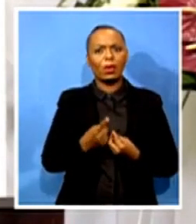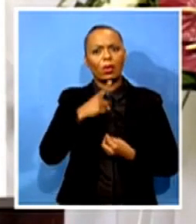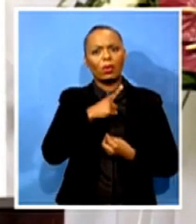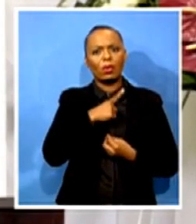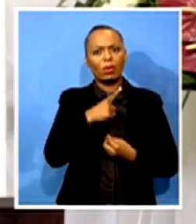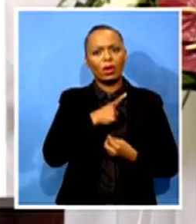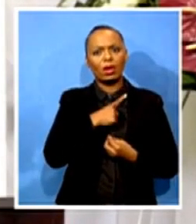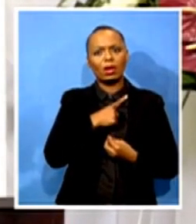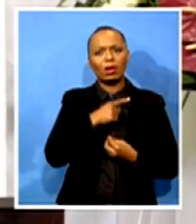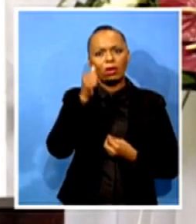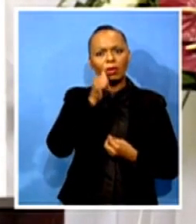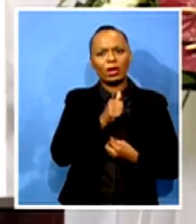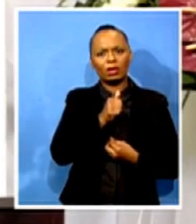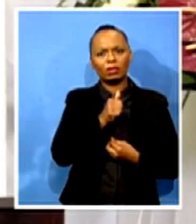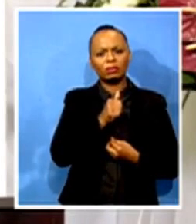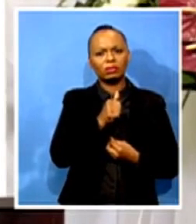catered for.